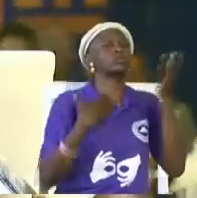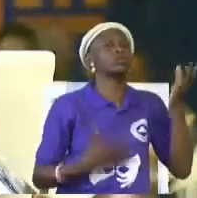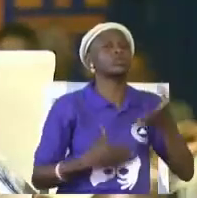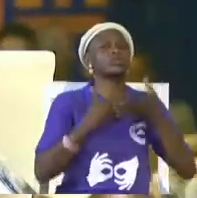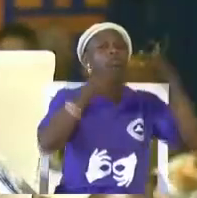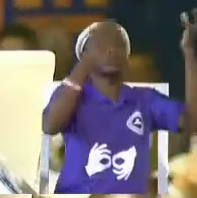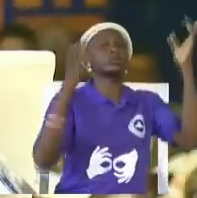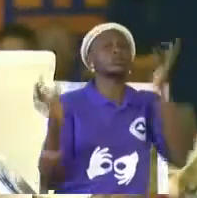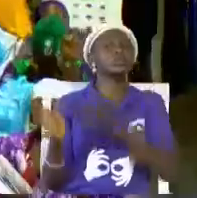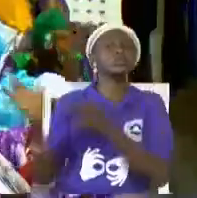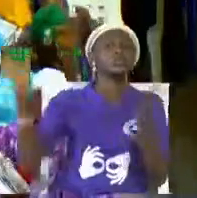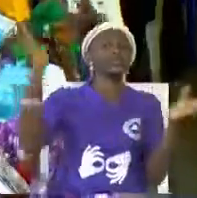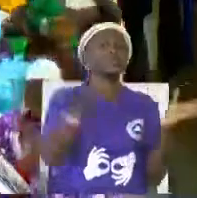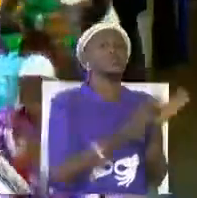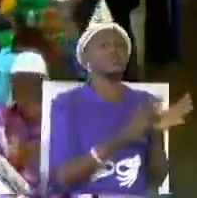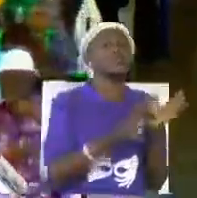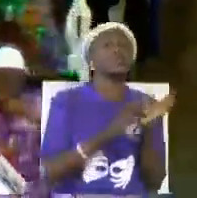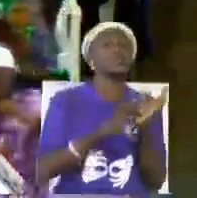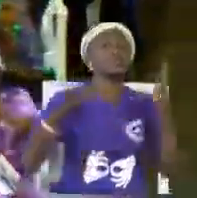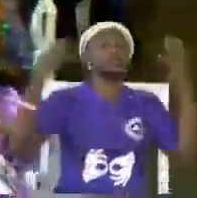shout Jesus.